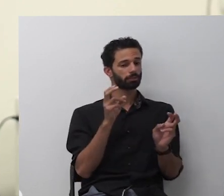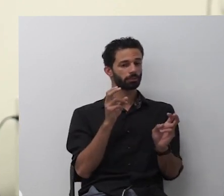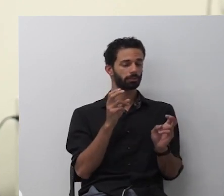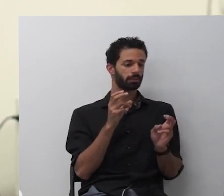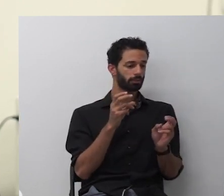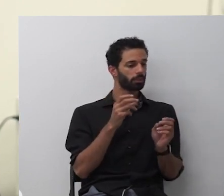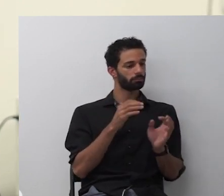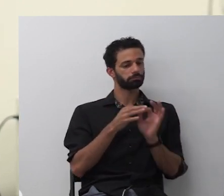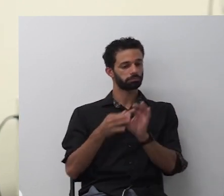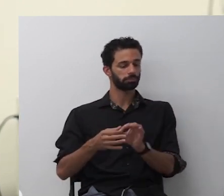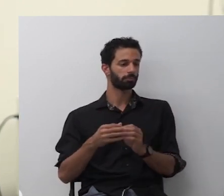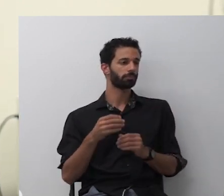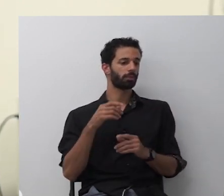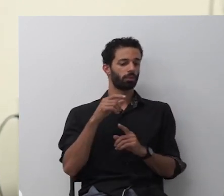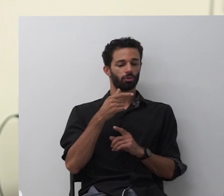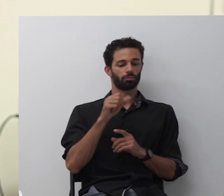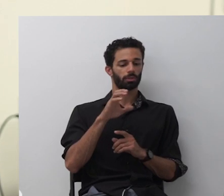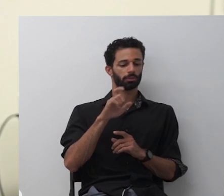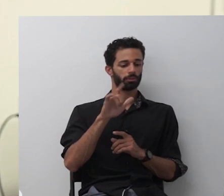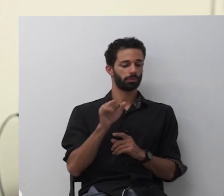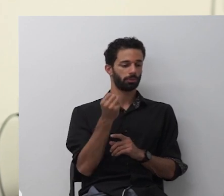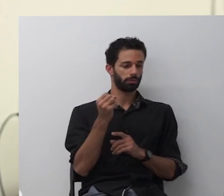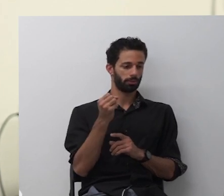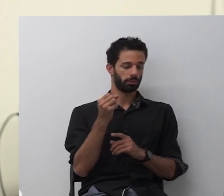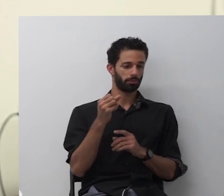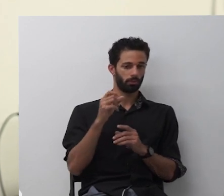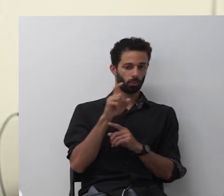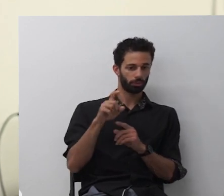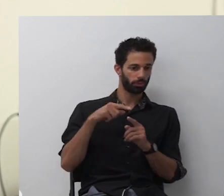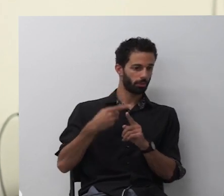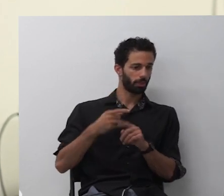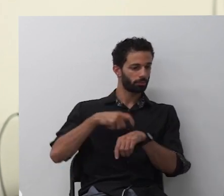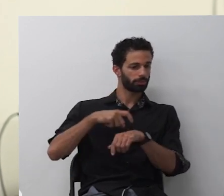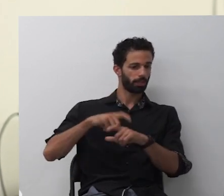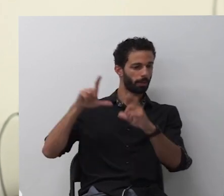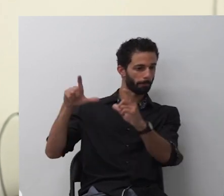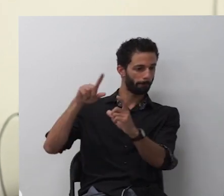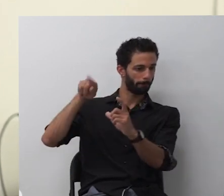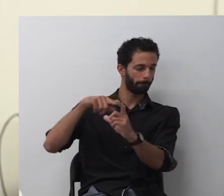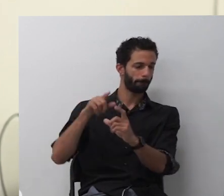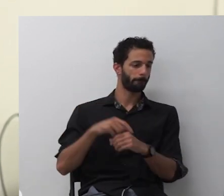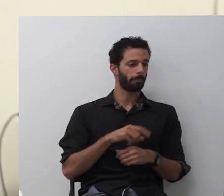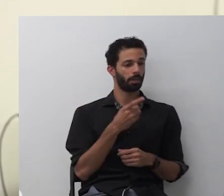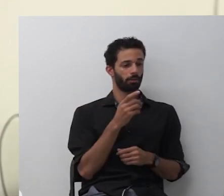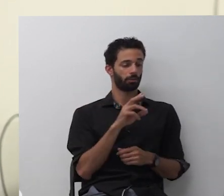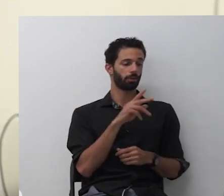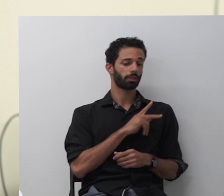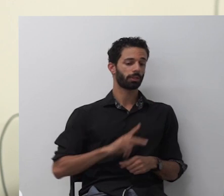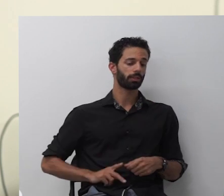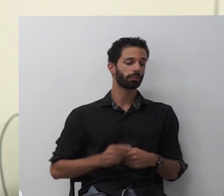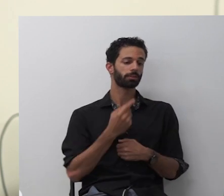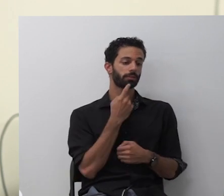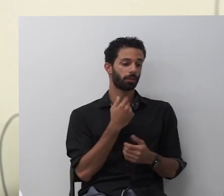question about the time on the clock of the world. Dr. King in 1967 said, "We are now faced with the fact